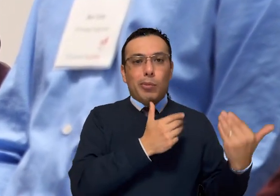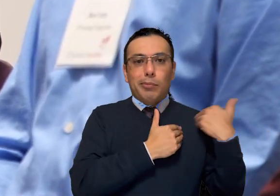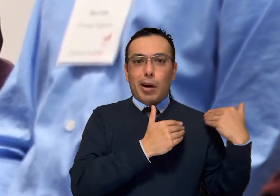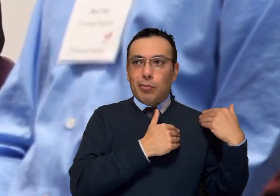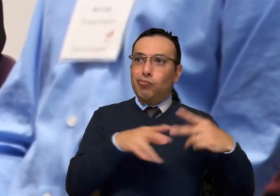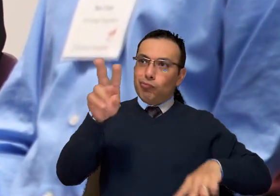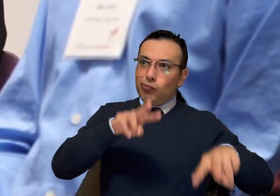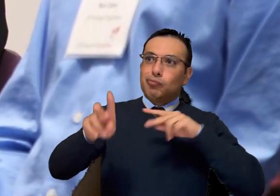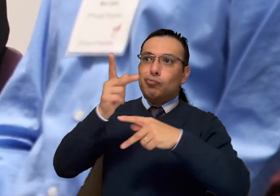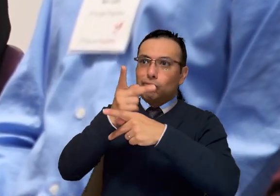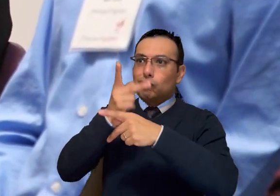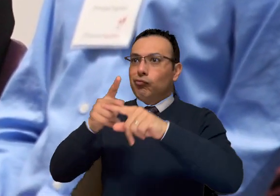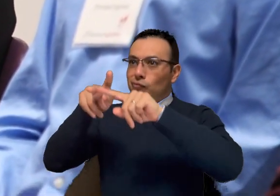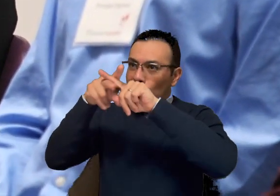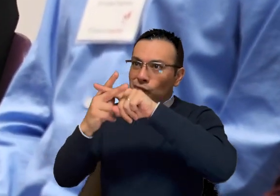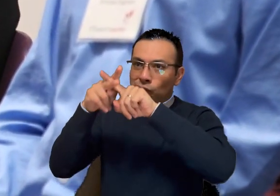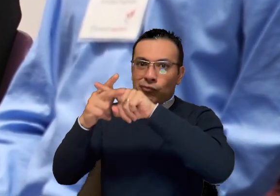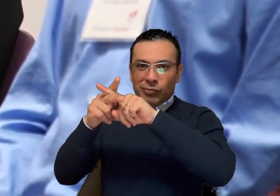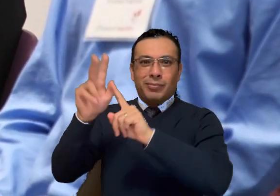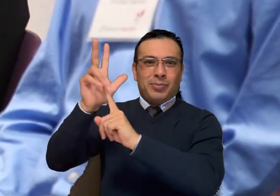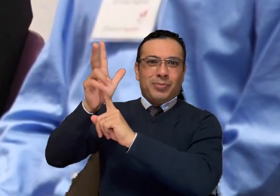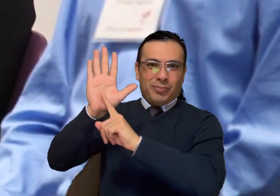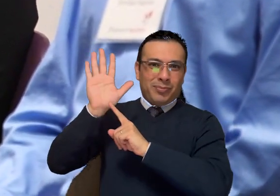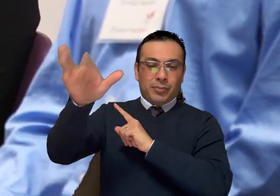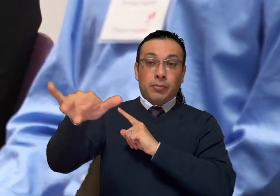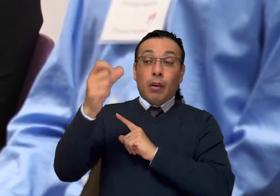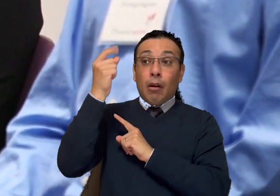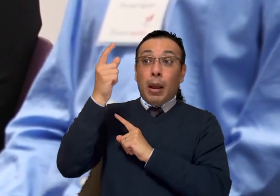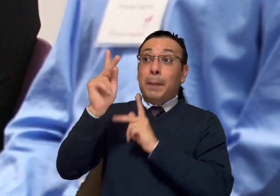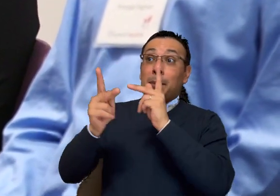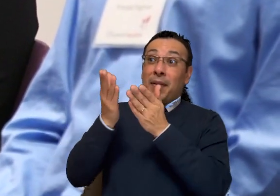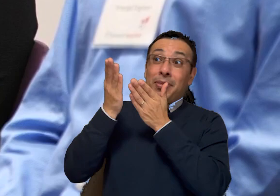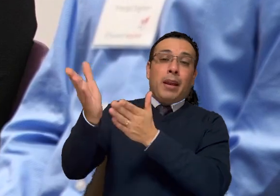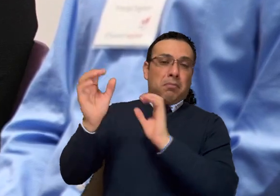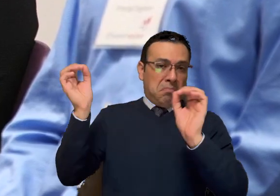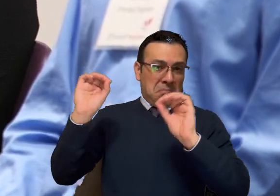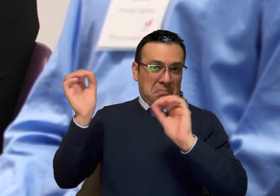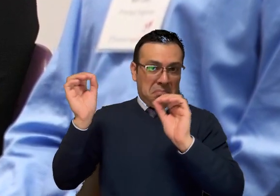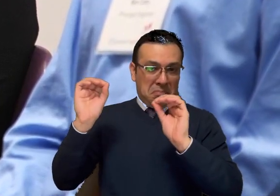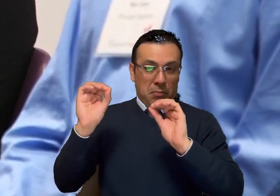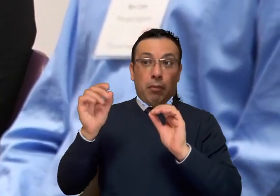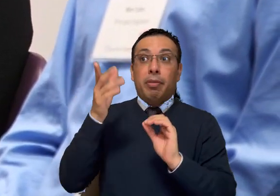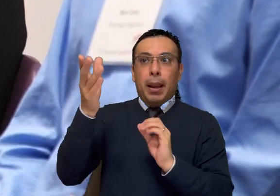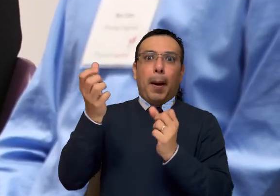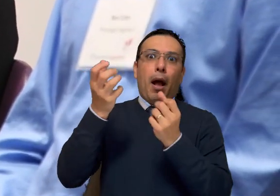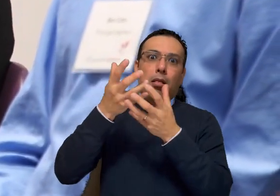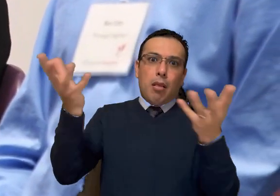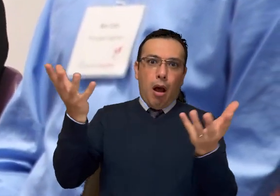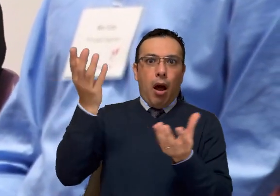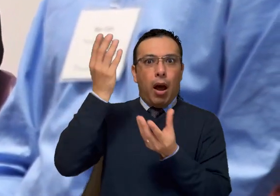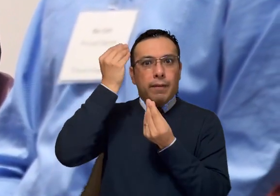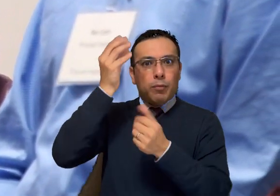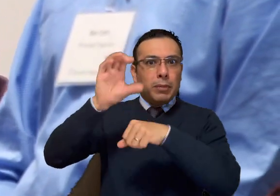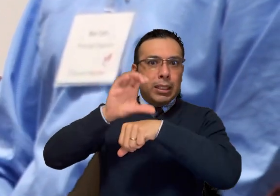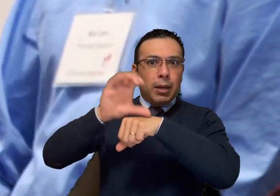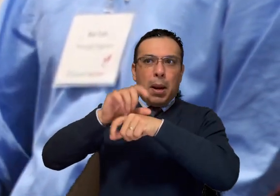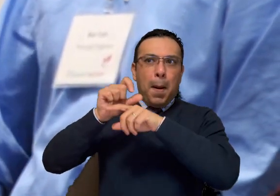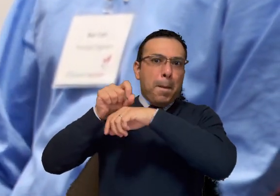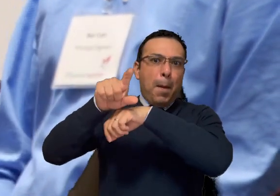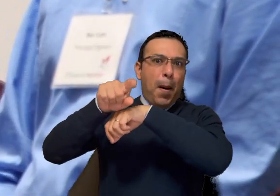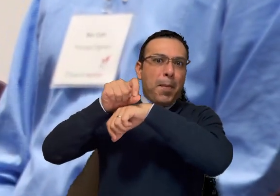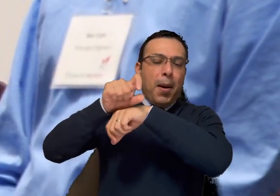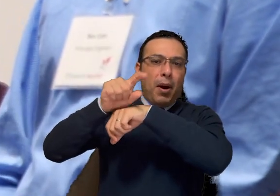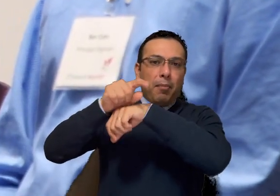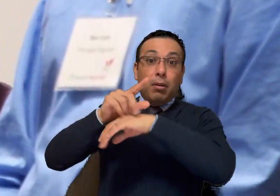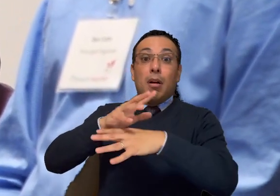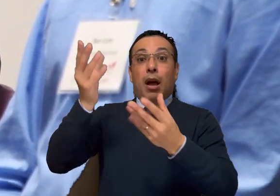heavily instrumented. So there's a lot of data that will be coming to shore. So we'll actually control them from a control room based at South